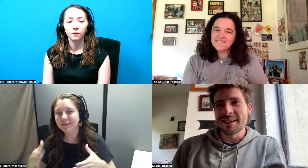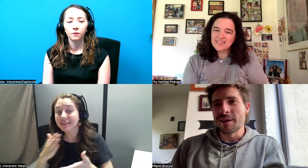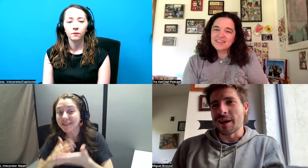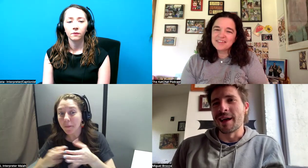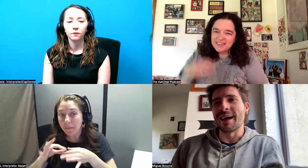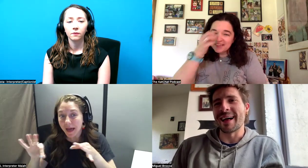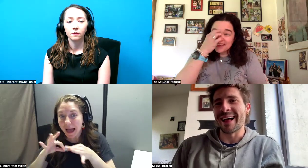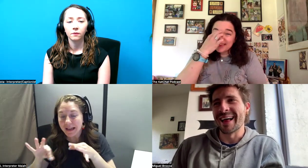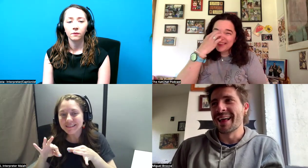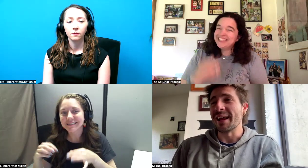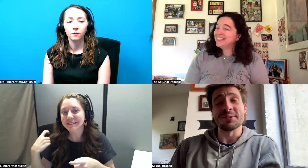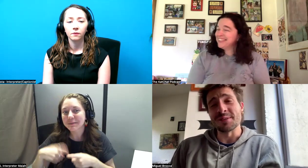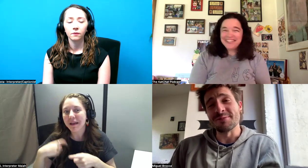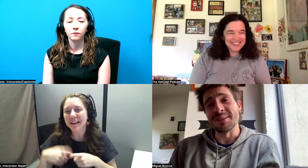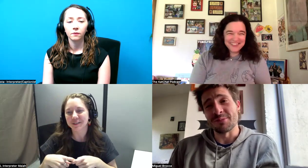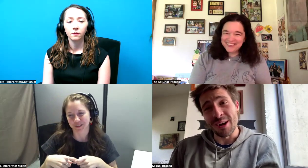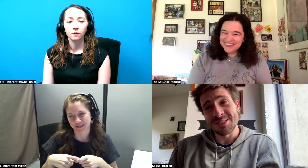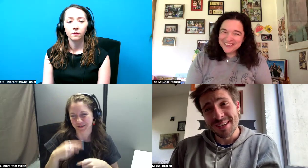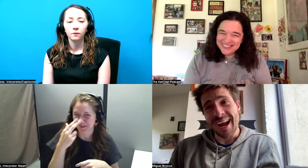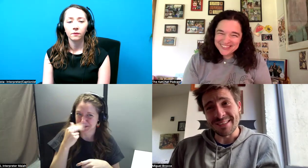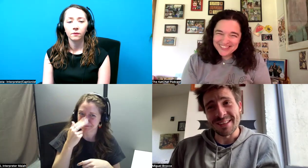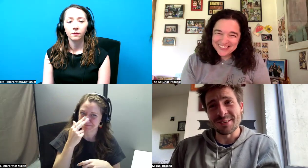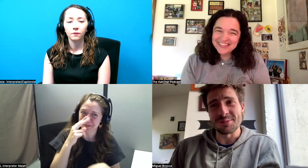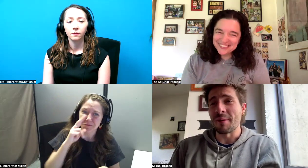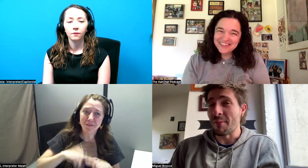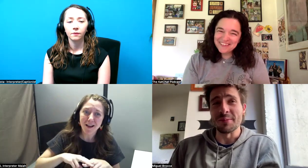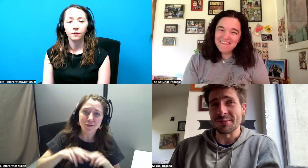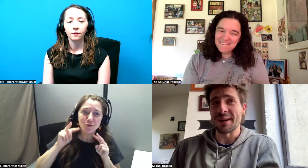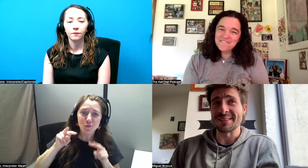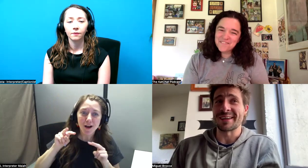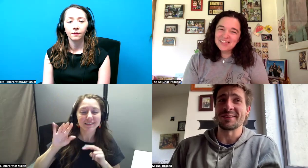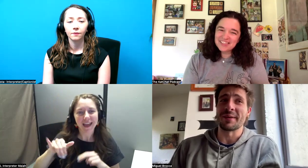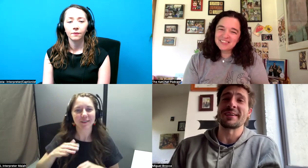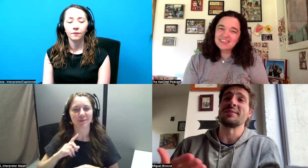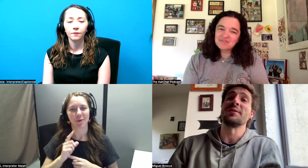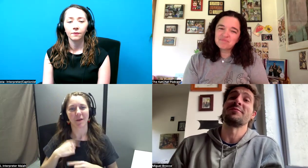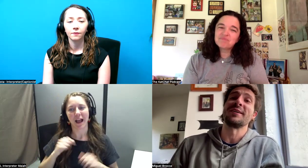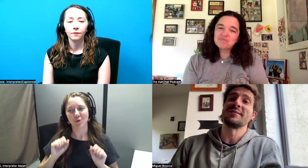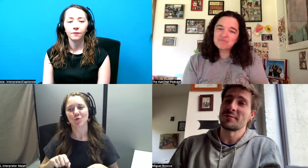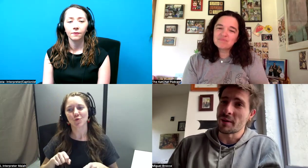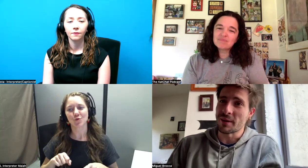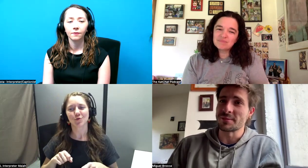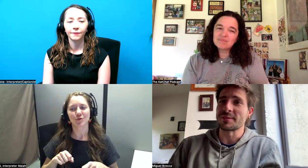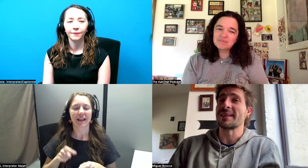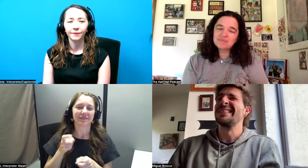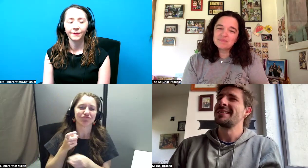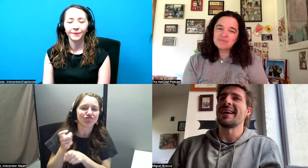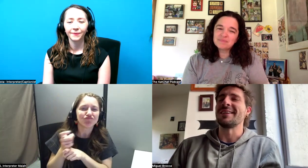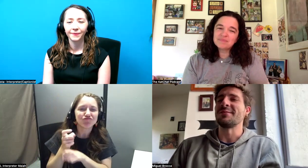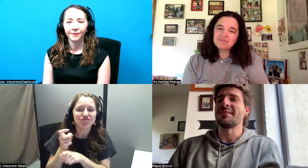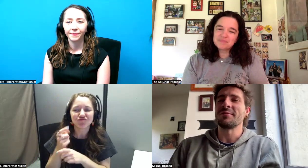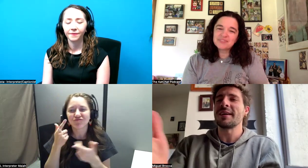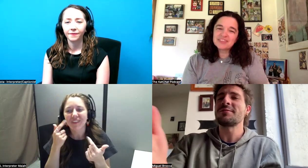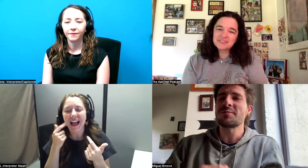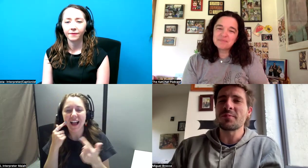Spanish. And it was really fun to watch. Actually, those were my moments where I could actually make a little bit of fun from my boss. It was like, yeah,